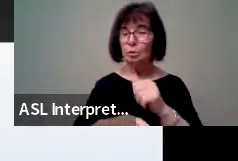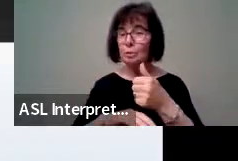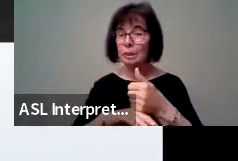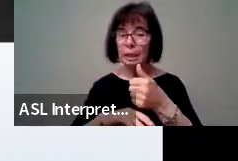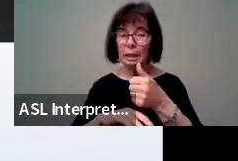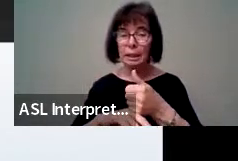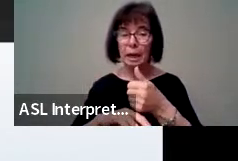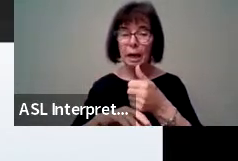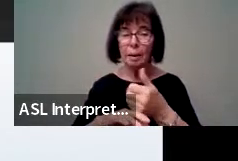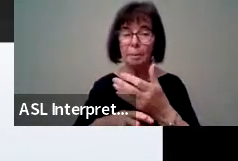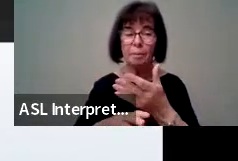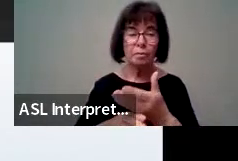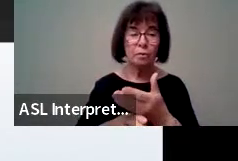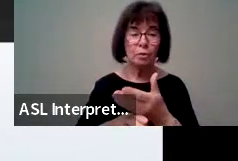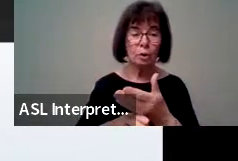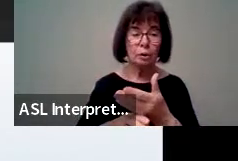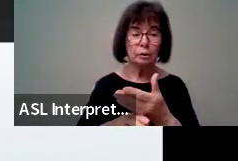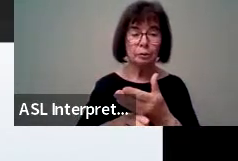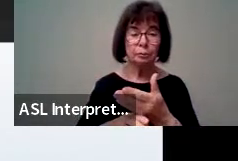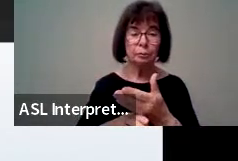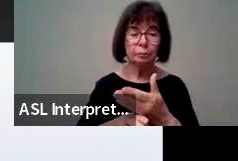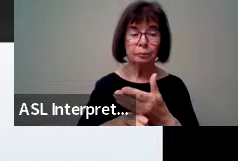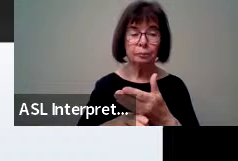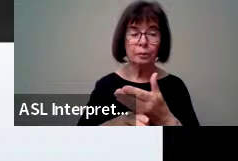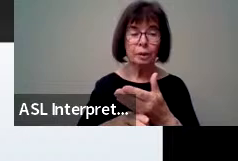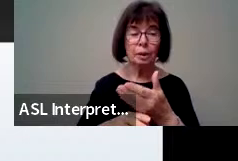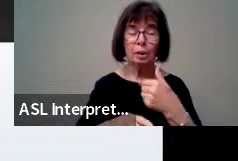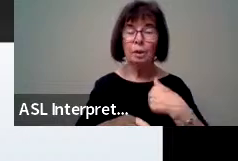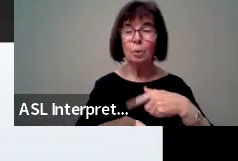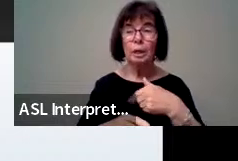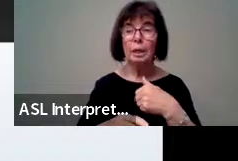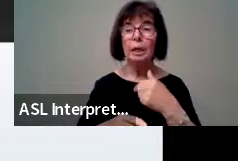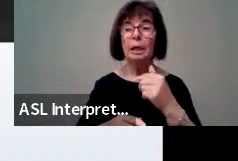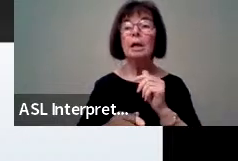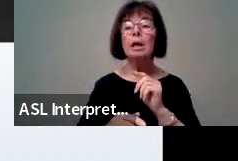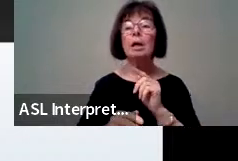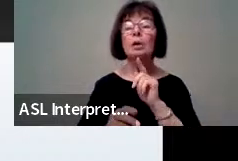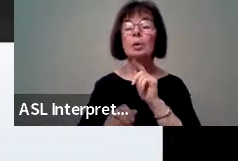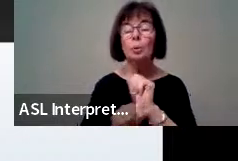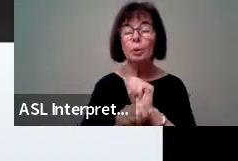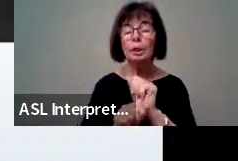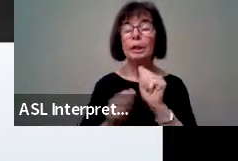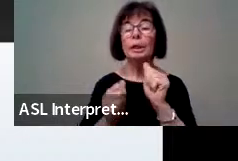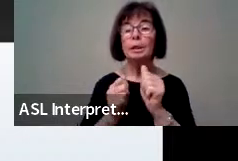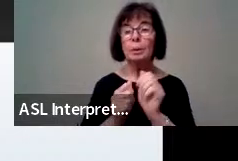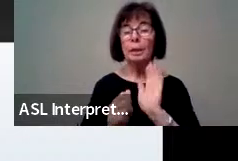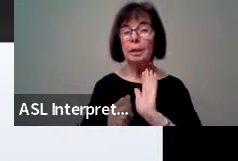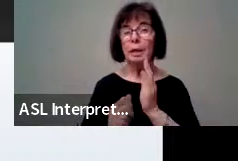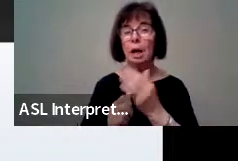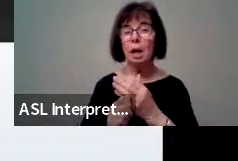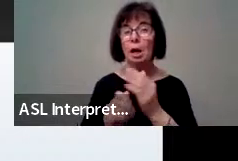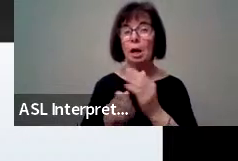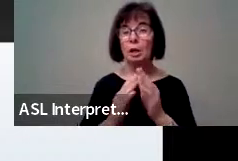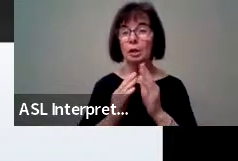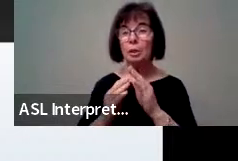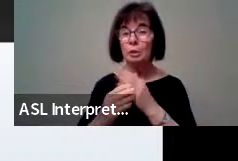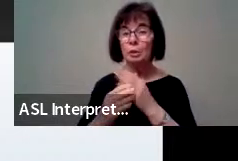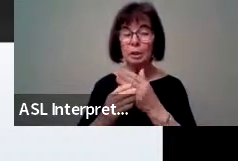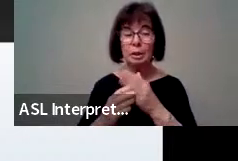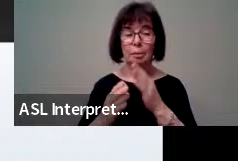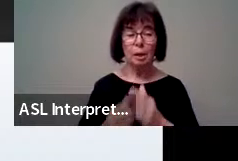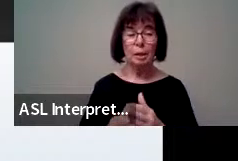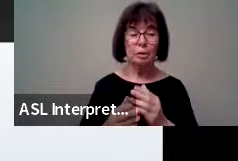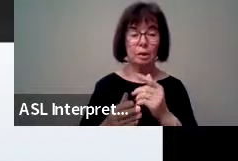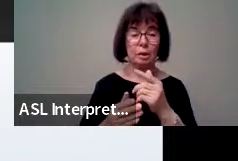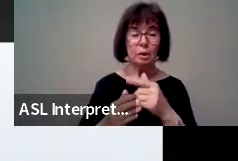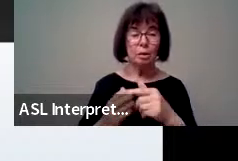MyCAVax. We are working with our community partners to determine where would be some good pop-up sites to, instead of just